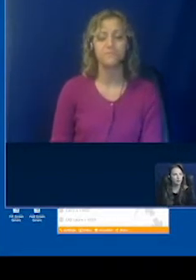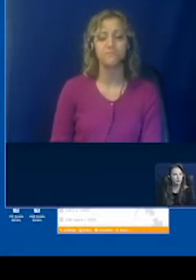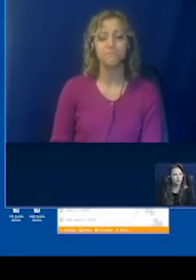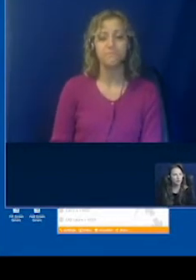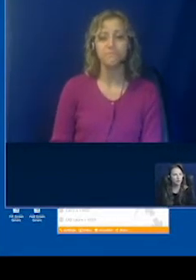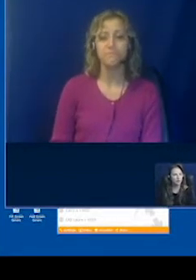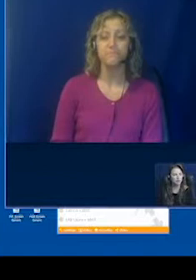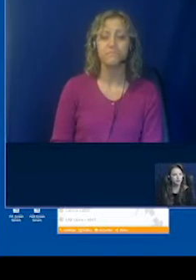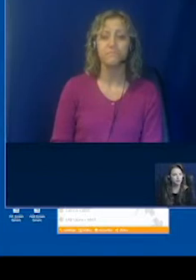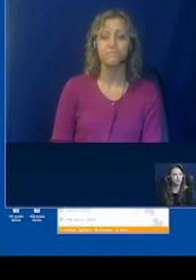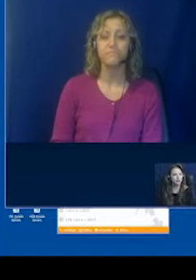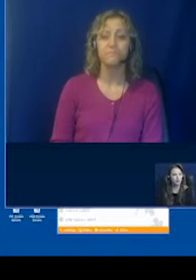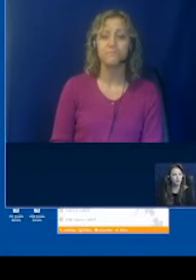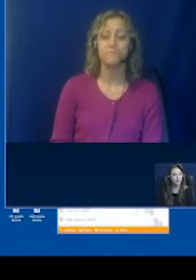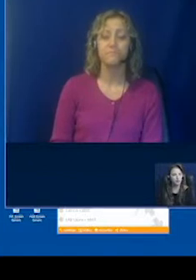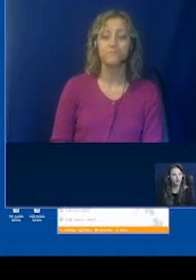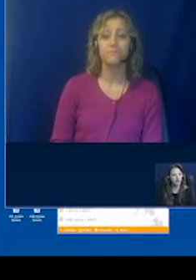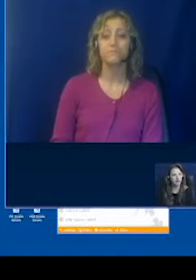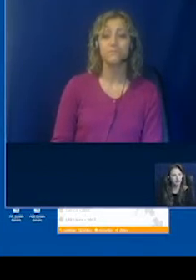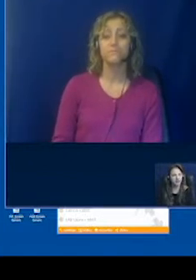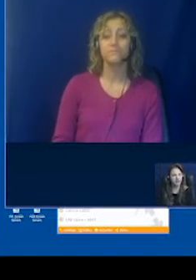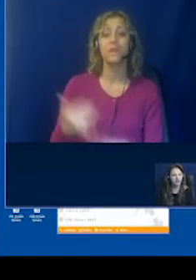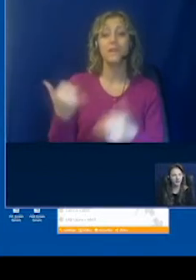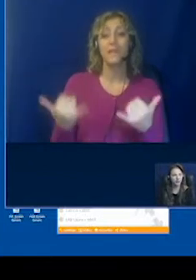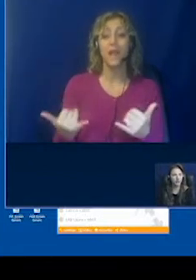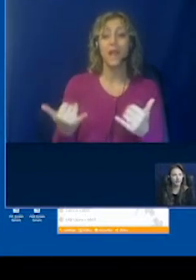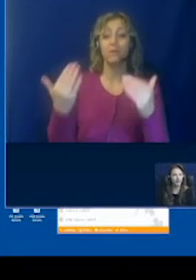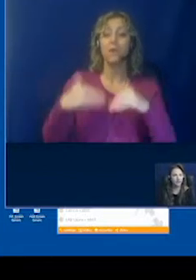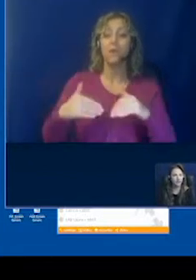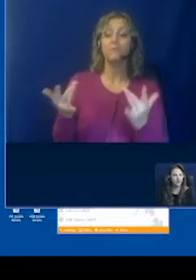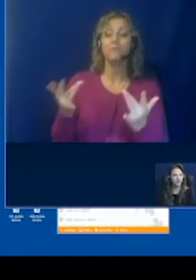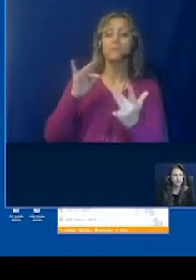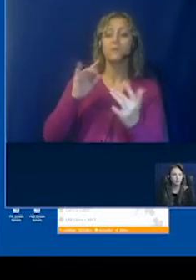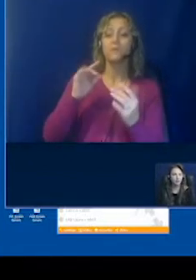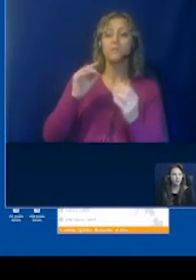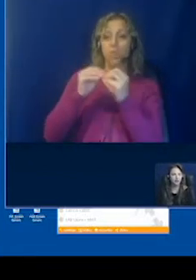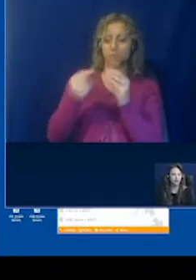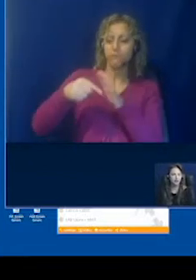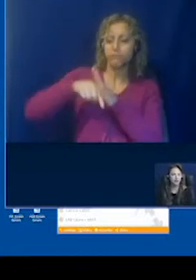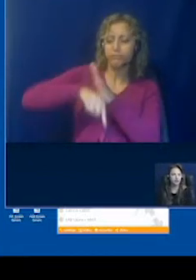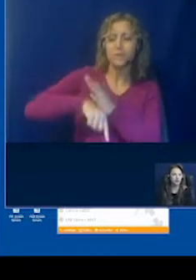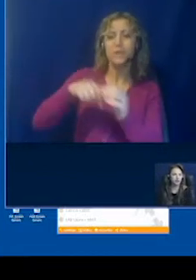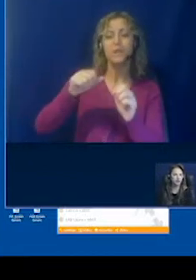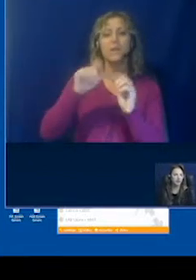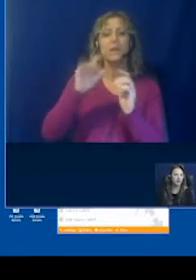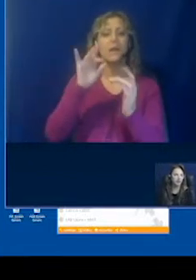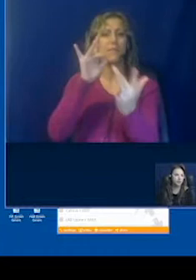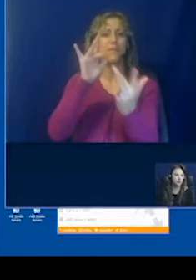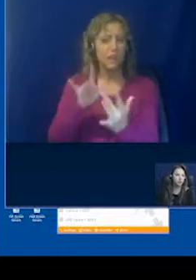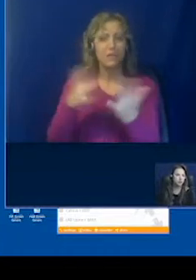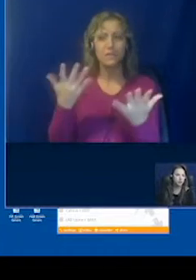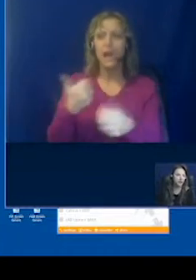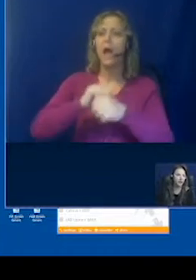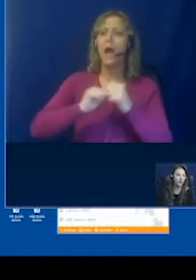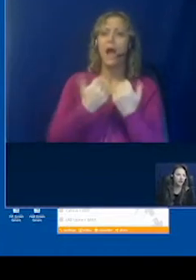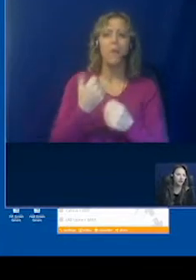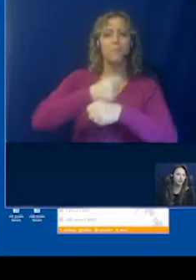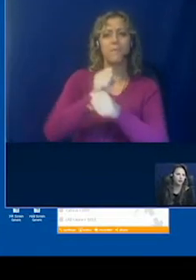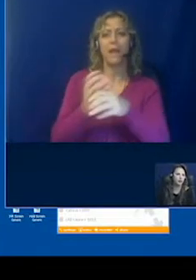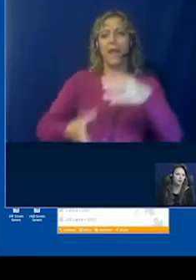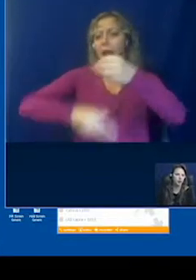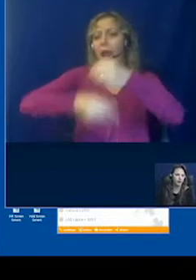So we'll go into a little bit more about contacts and how to create a contact. When you get your application, you will